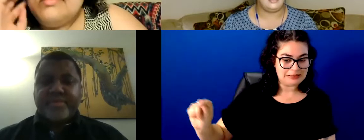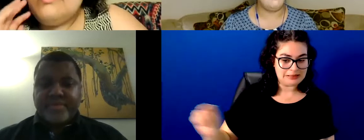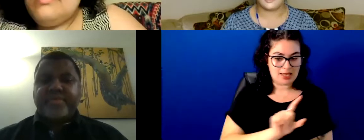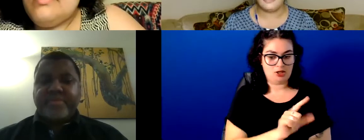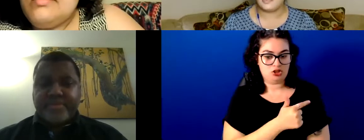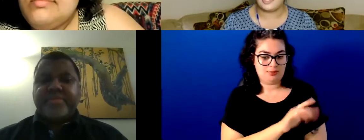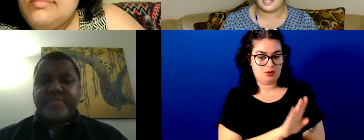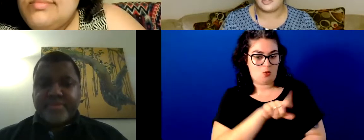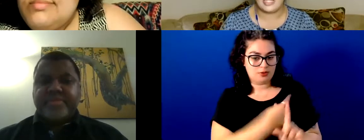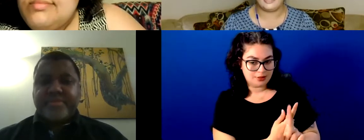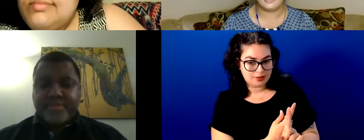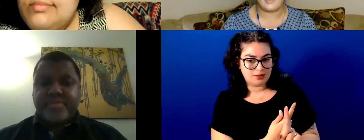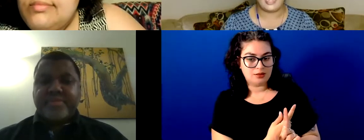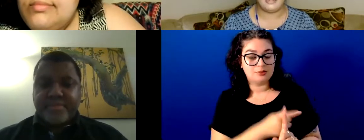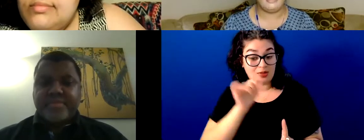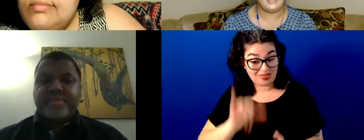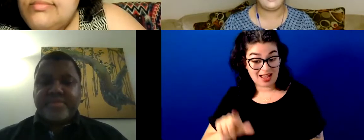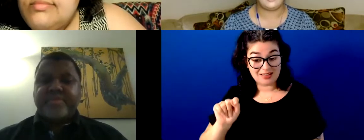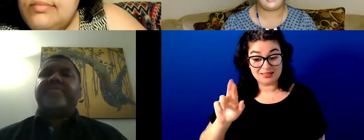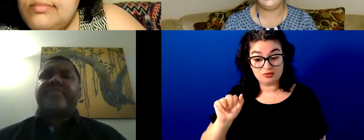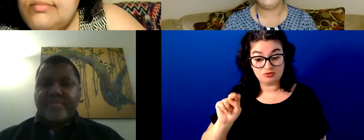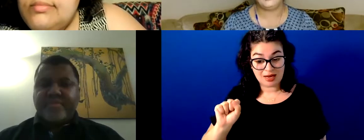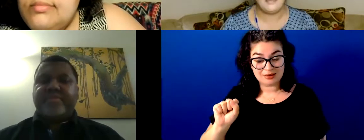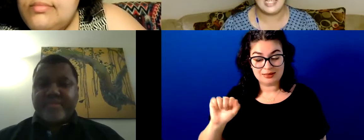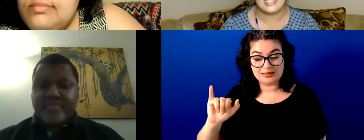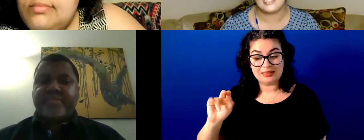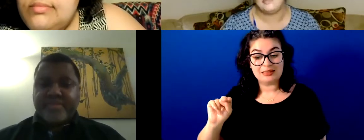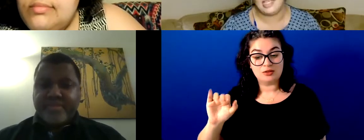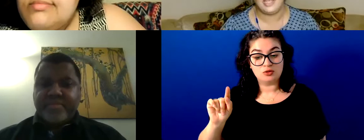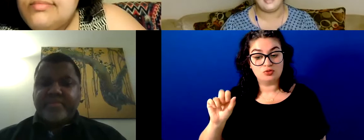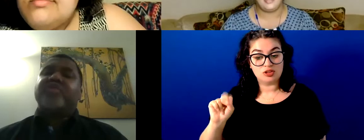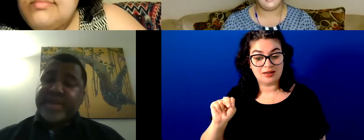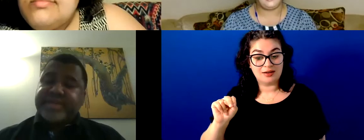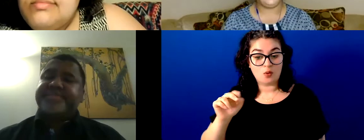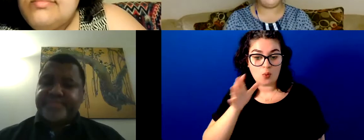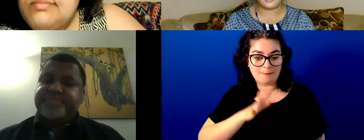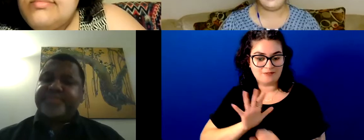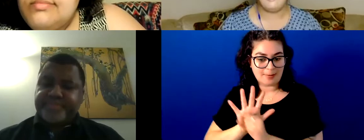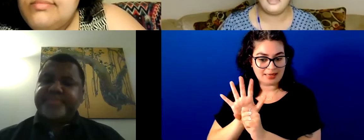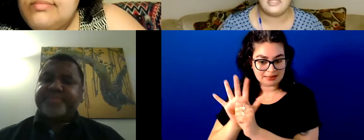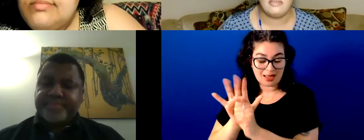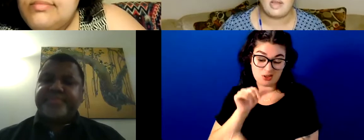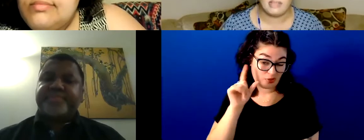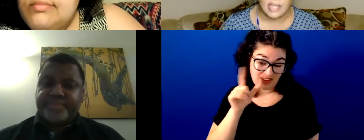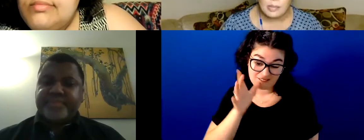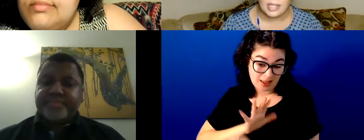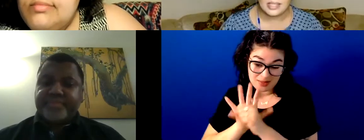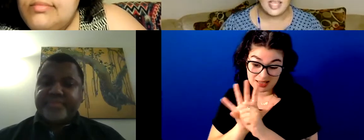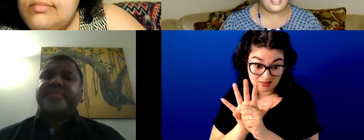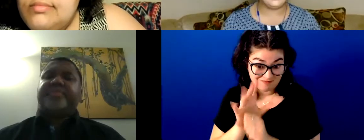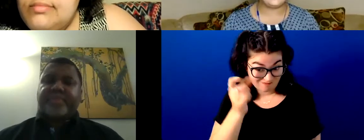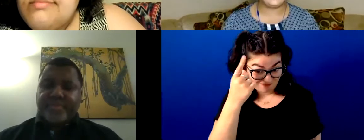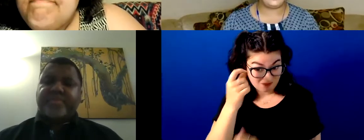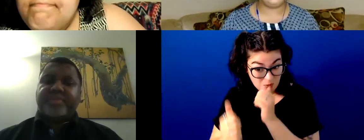And TERFs, which are trans exclusion radical feminists, but I don't believe they're feminists to begin with. And unfortunately, most of them are lesbians. And